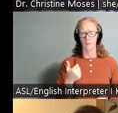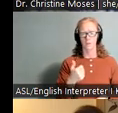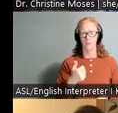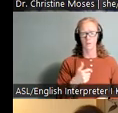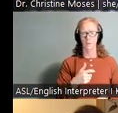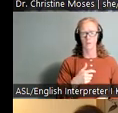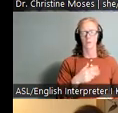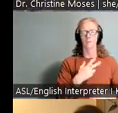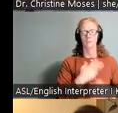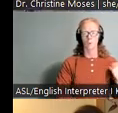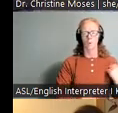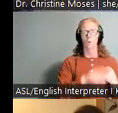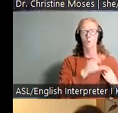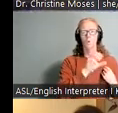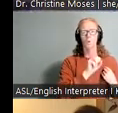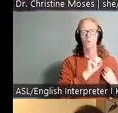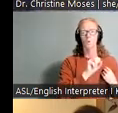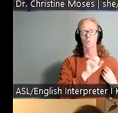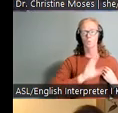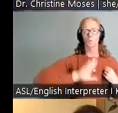sworn employees and